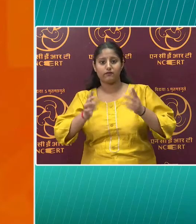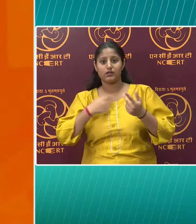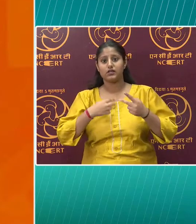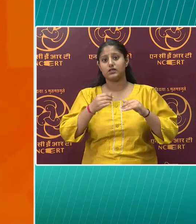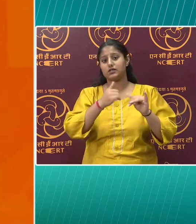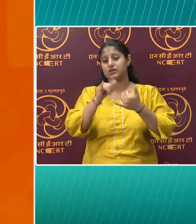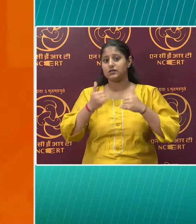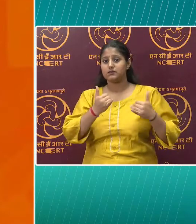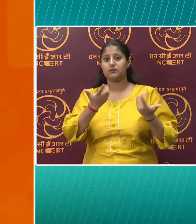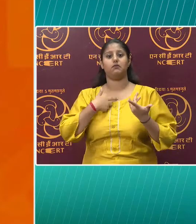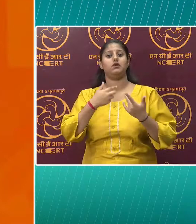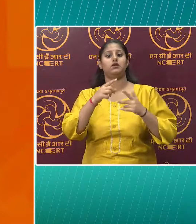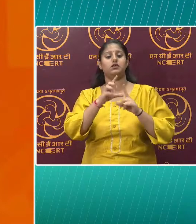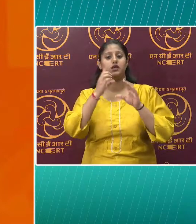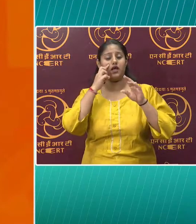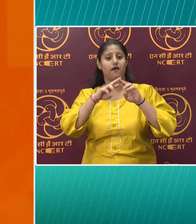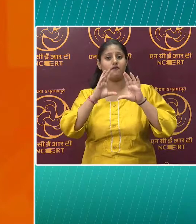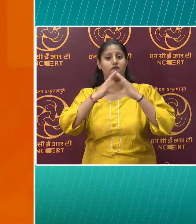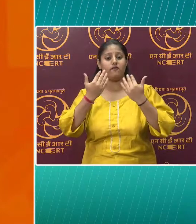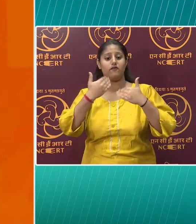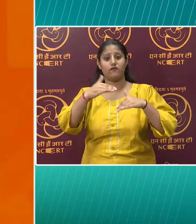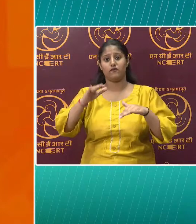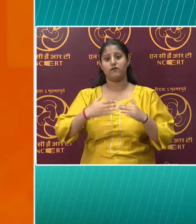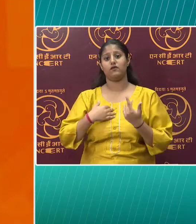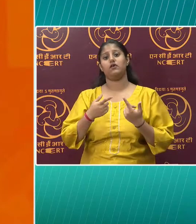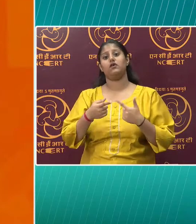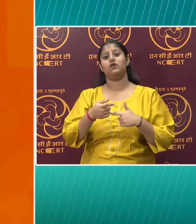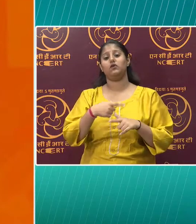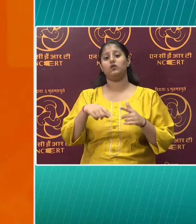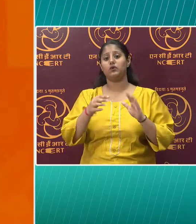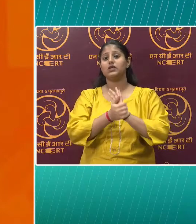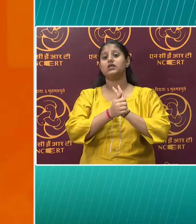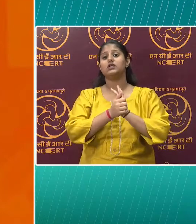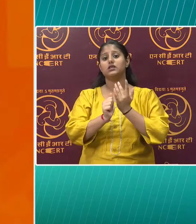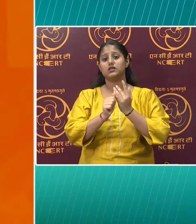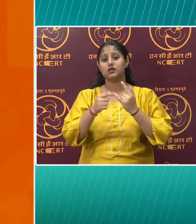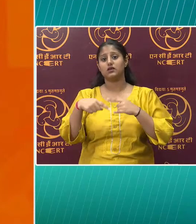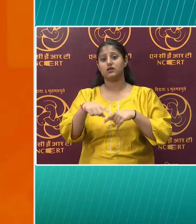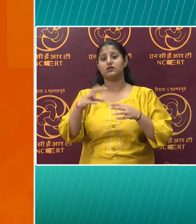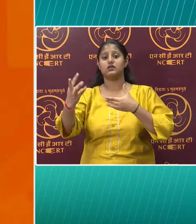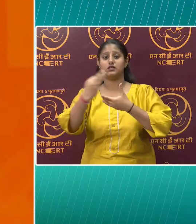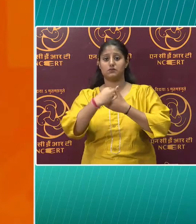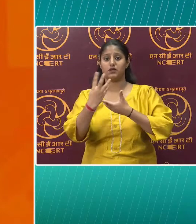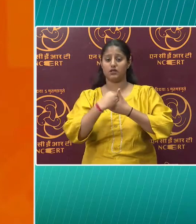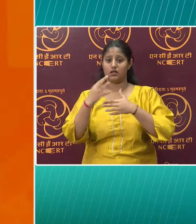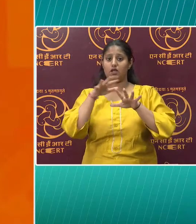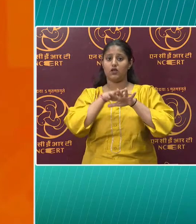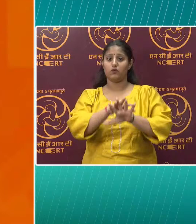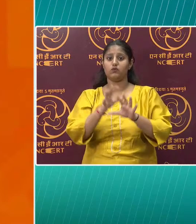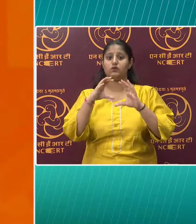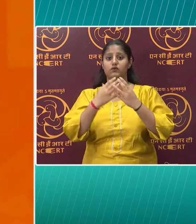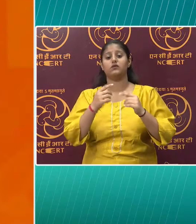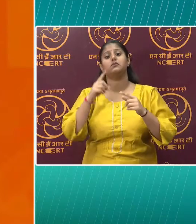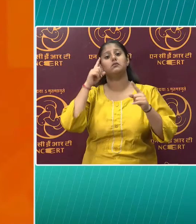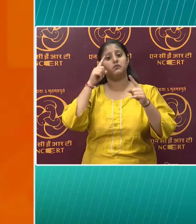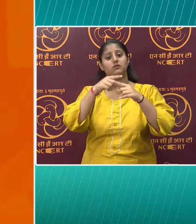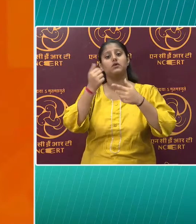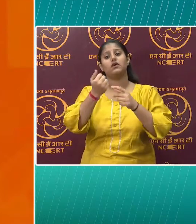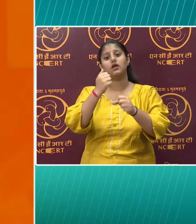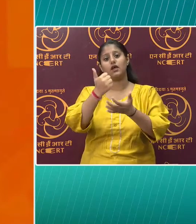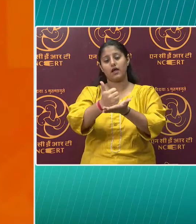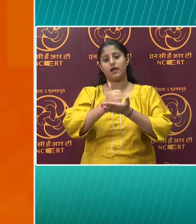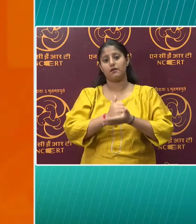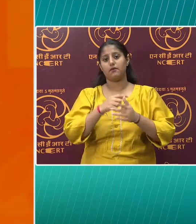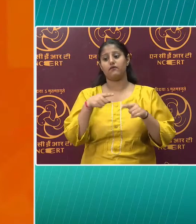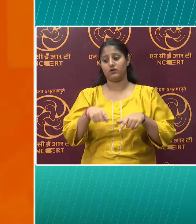teachers should be able to tell that these are the skills that we have imparted to our students and they are very good at. You can test